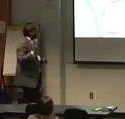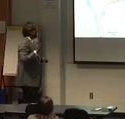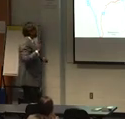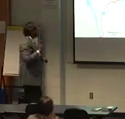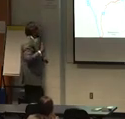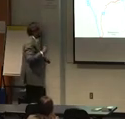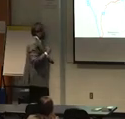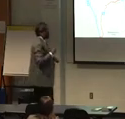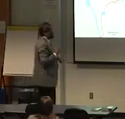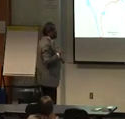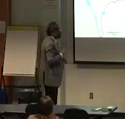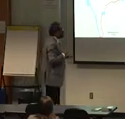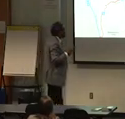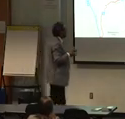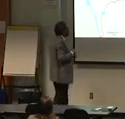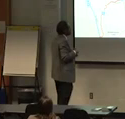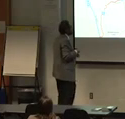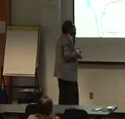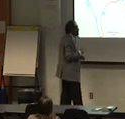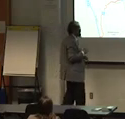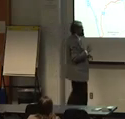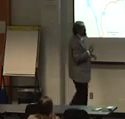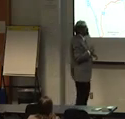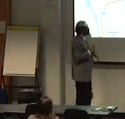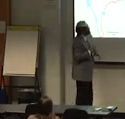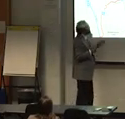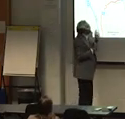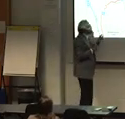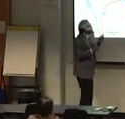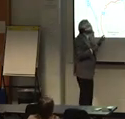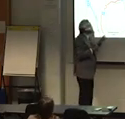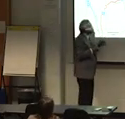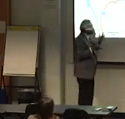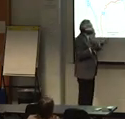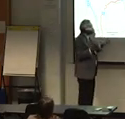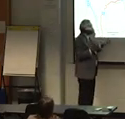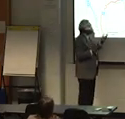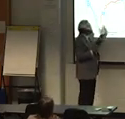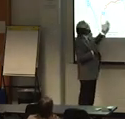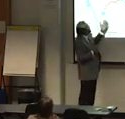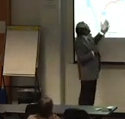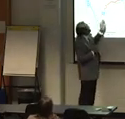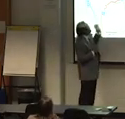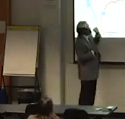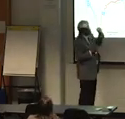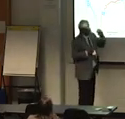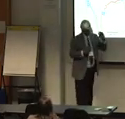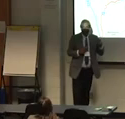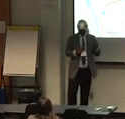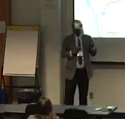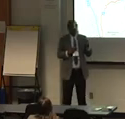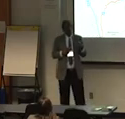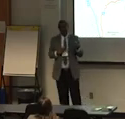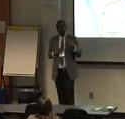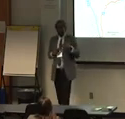day. And so they basically said, I'll just be uncomfortable until we get back. So, you know, these little things make a